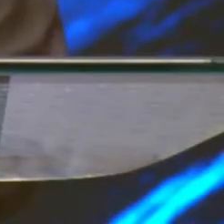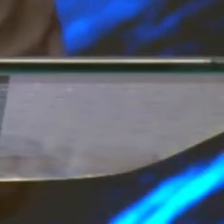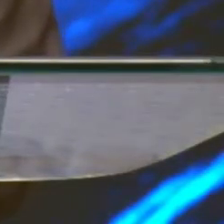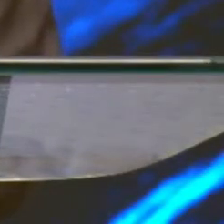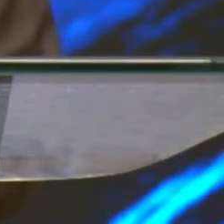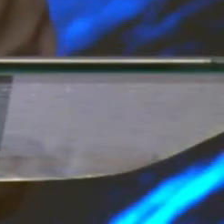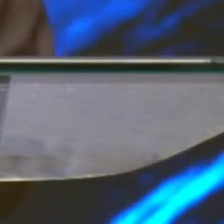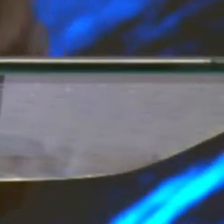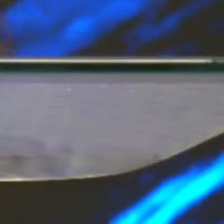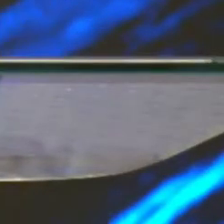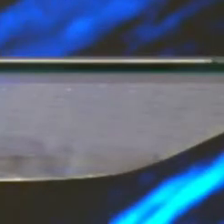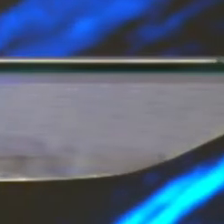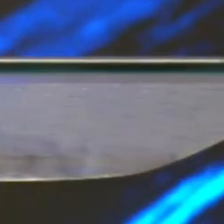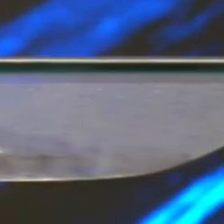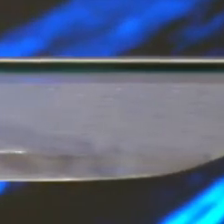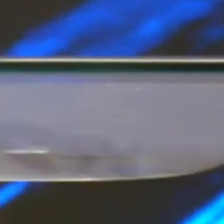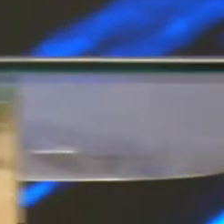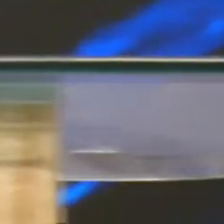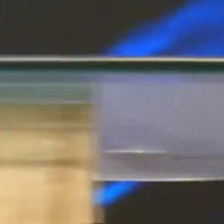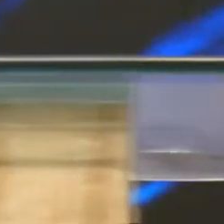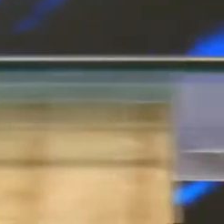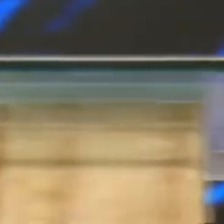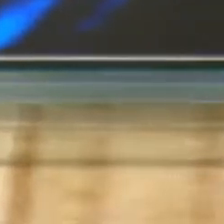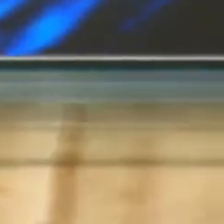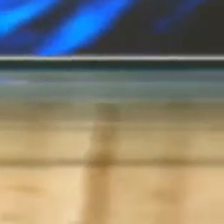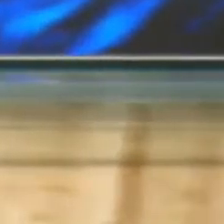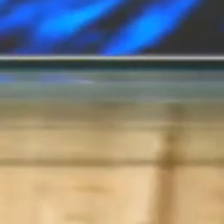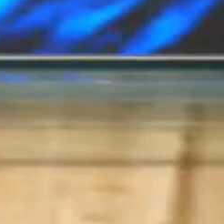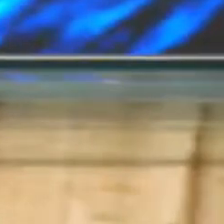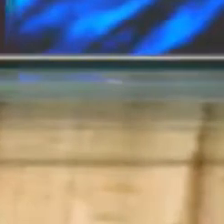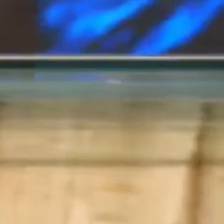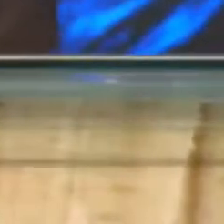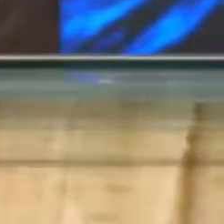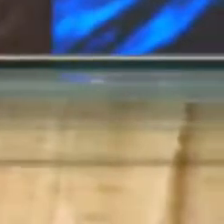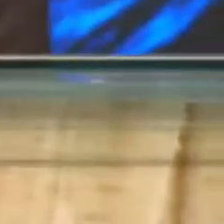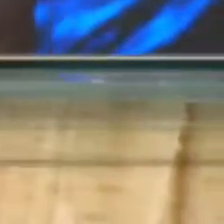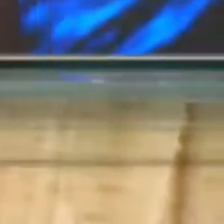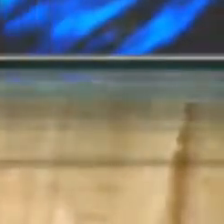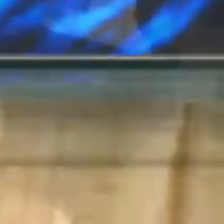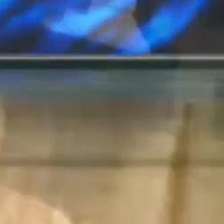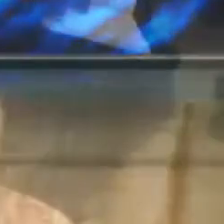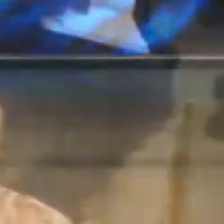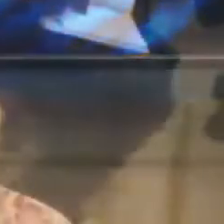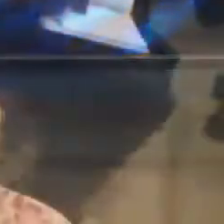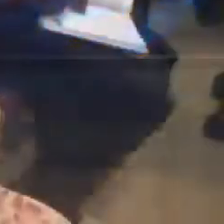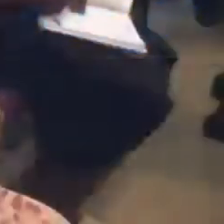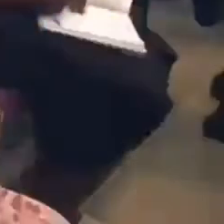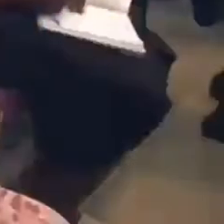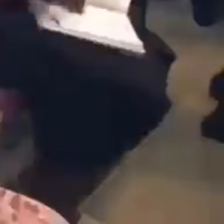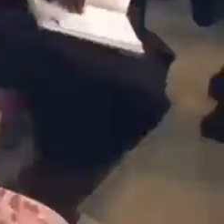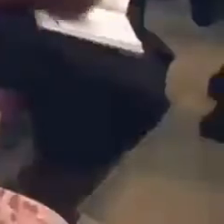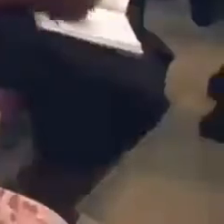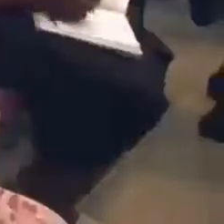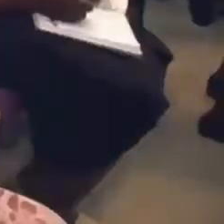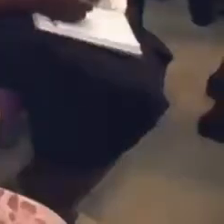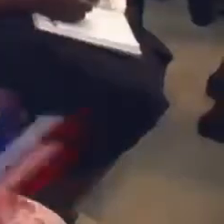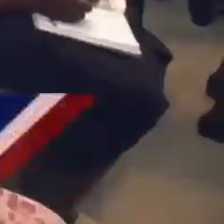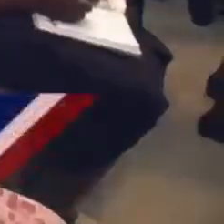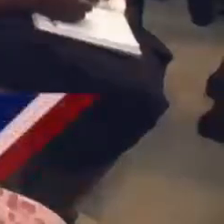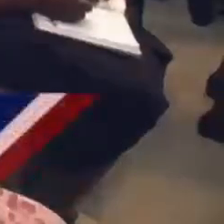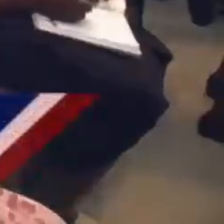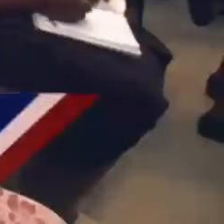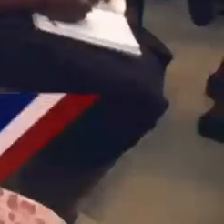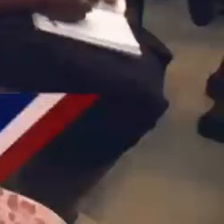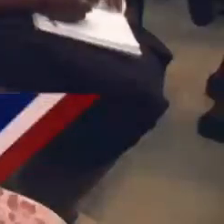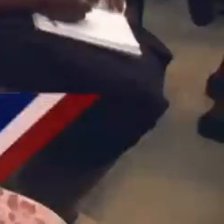the Lord had given him. Look at verse 6. In verse 6 it says, and it may be that I will